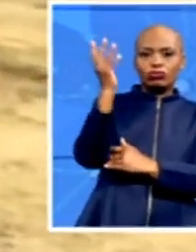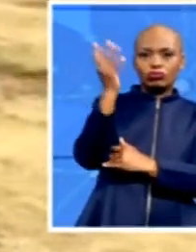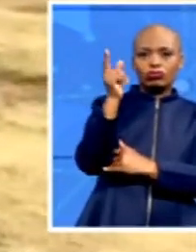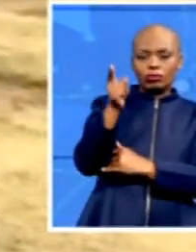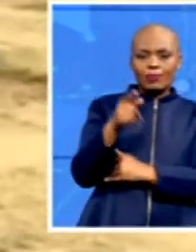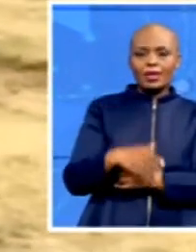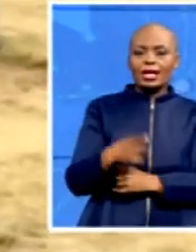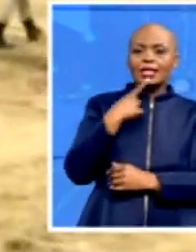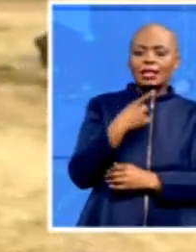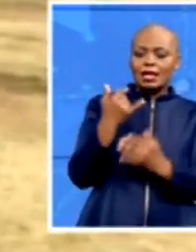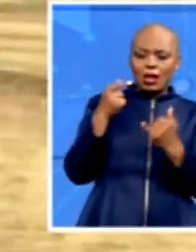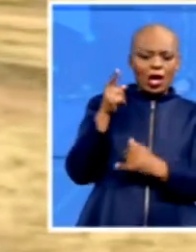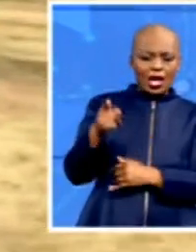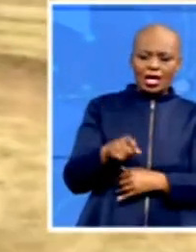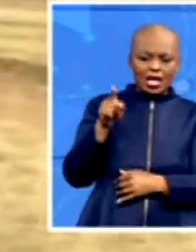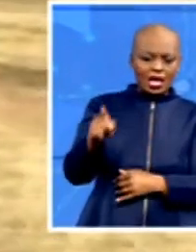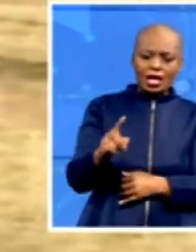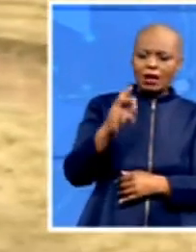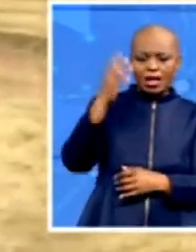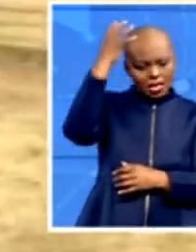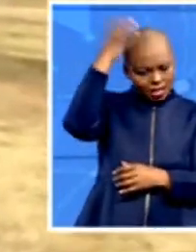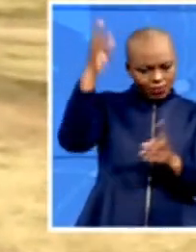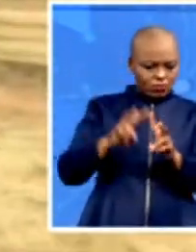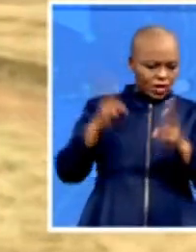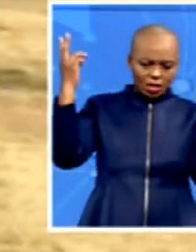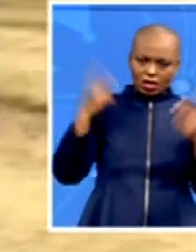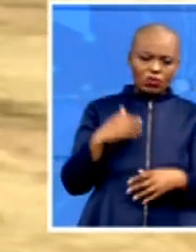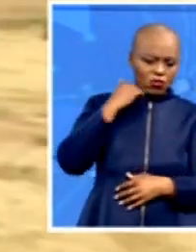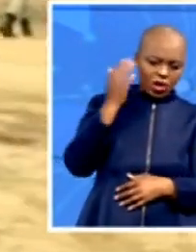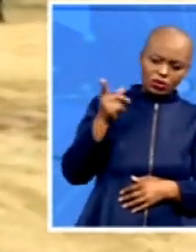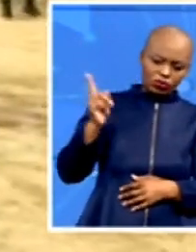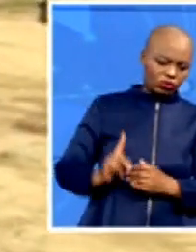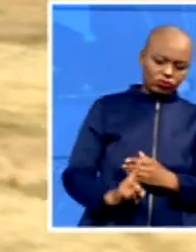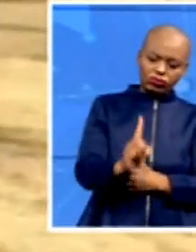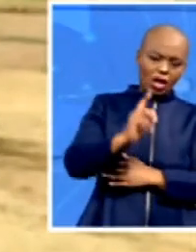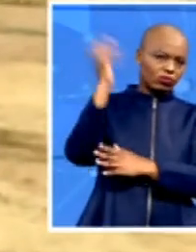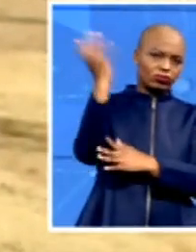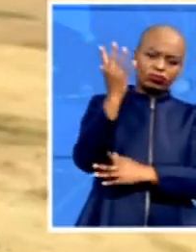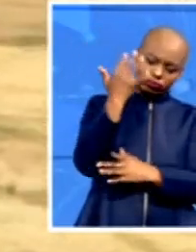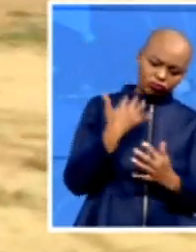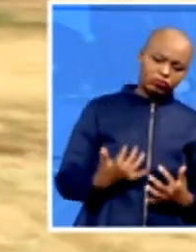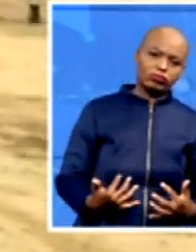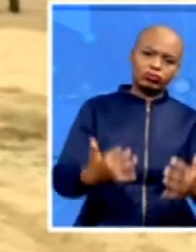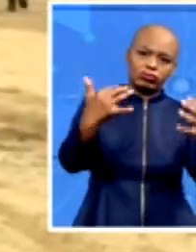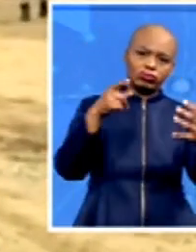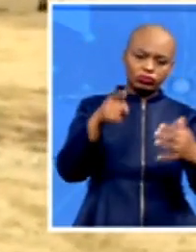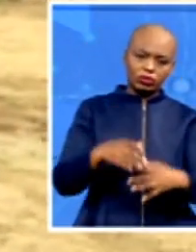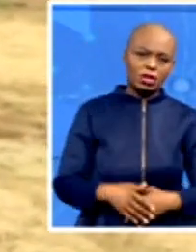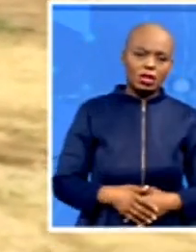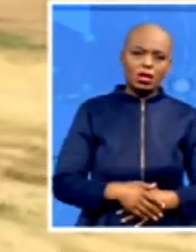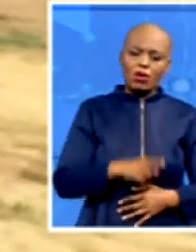a dispute. So they did not want him to address this gathering. We also know that, well, we spoke with the mayor